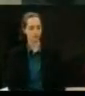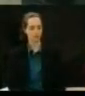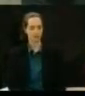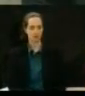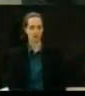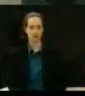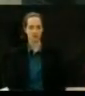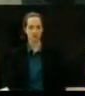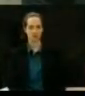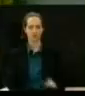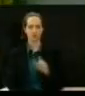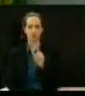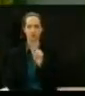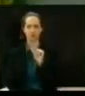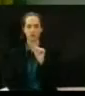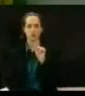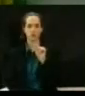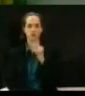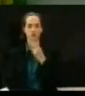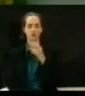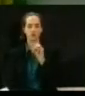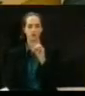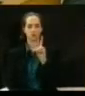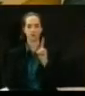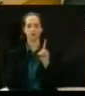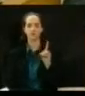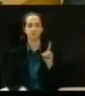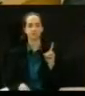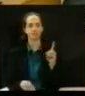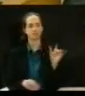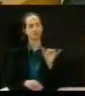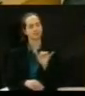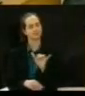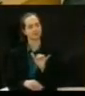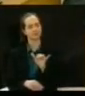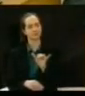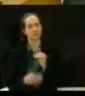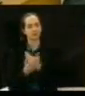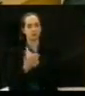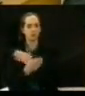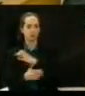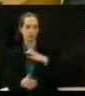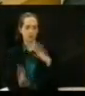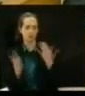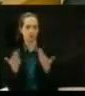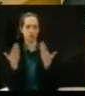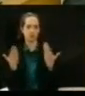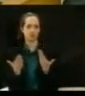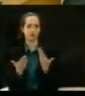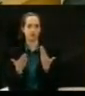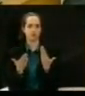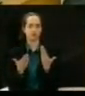in accordance with this, and of course we have a lot of new commissioners here that have not gone through any of this process.